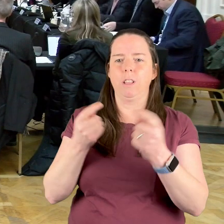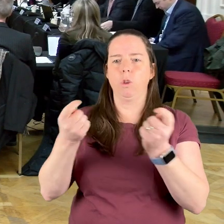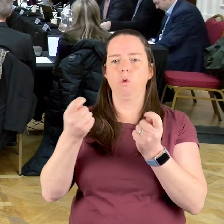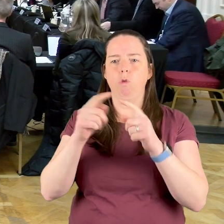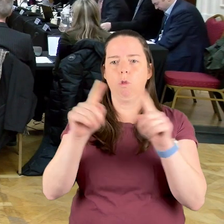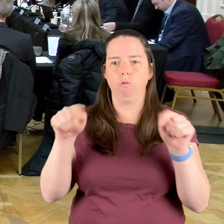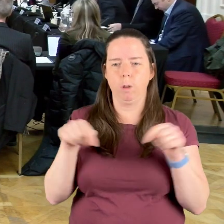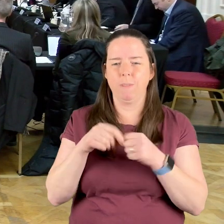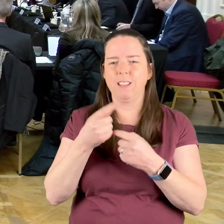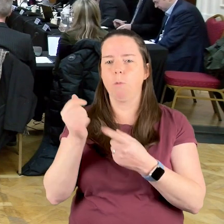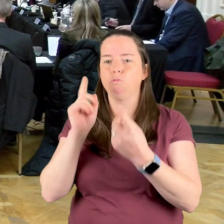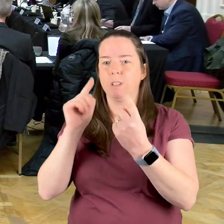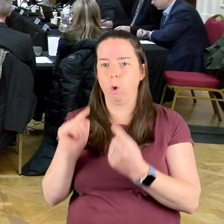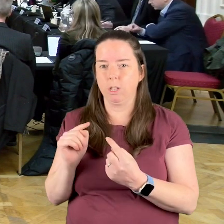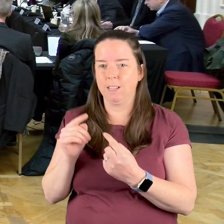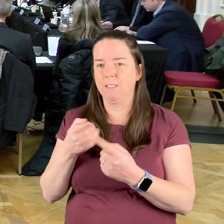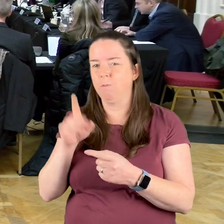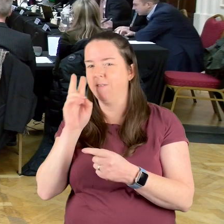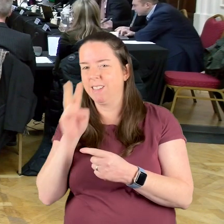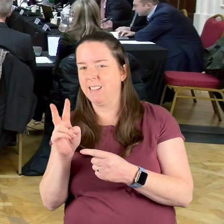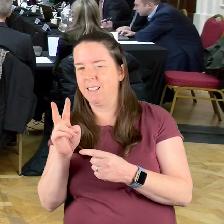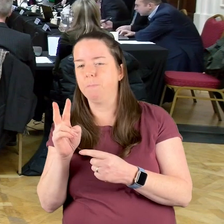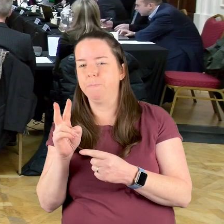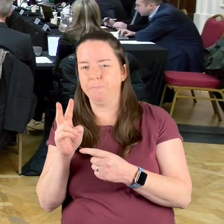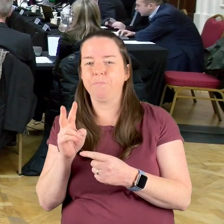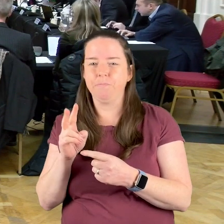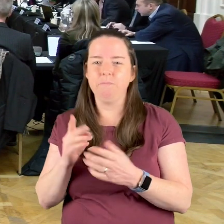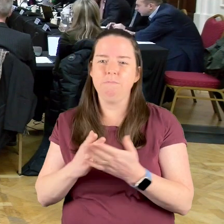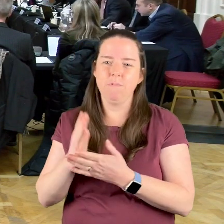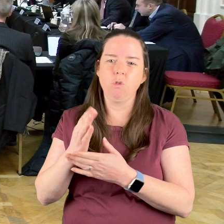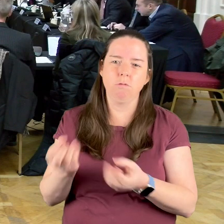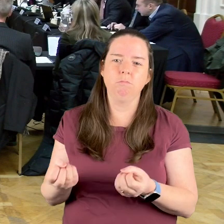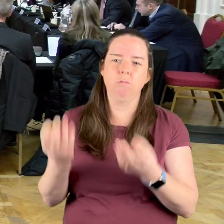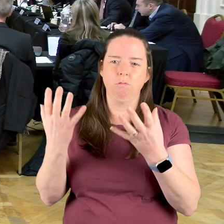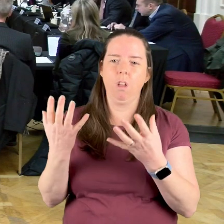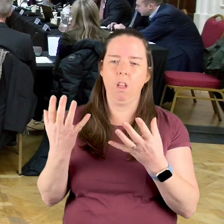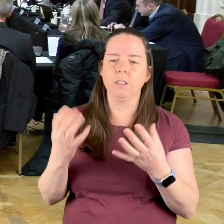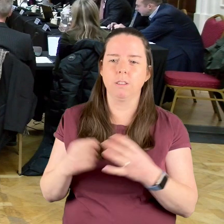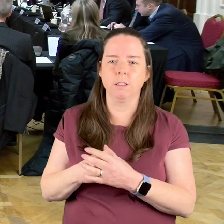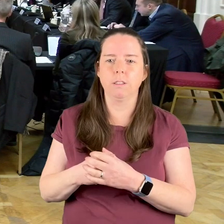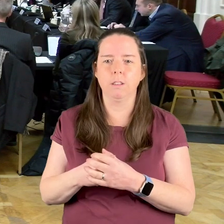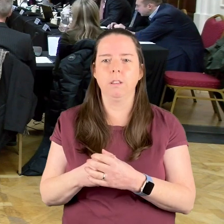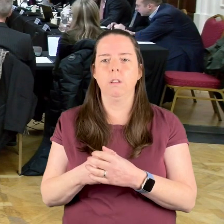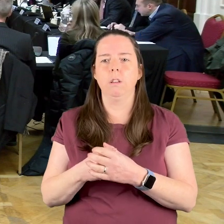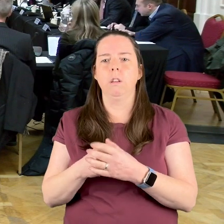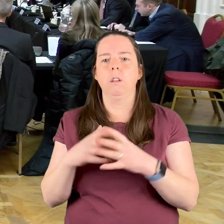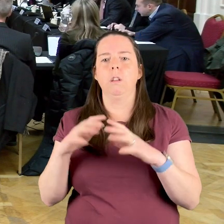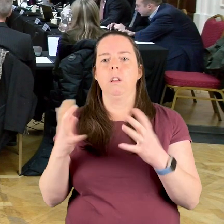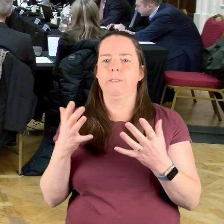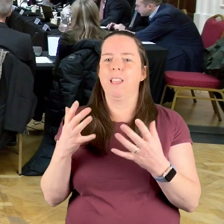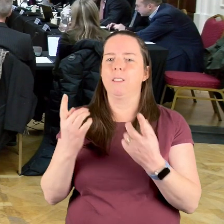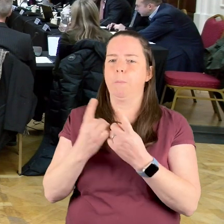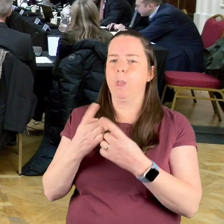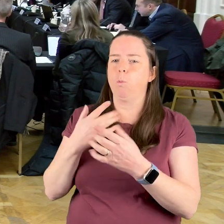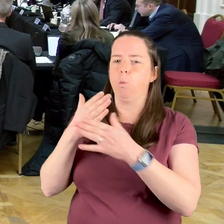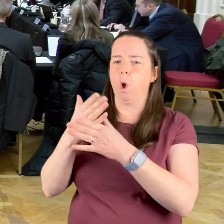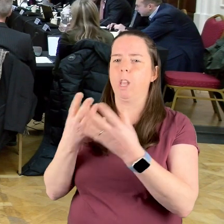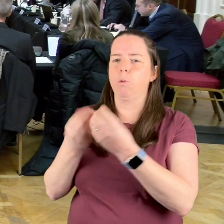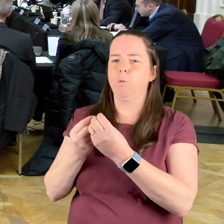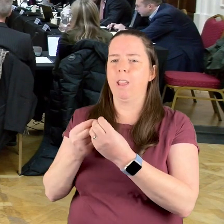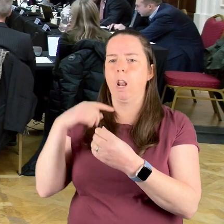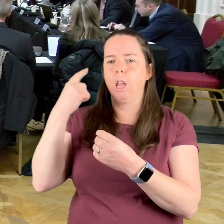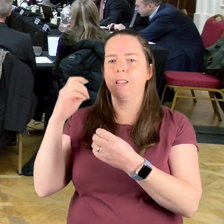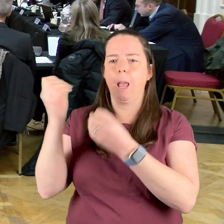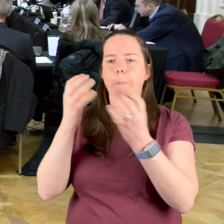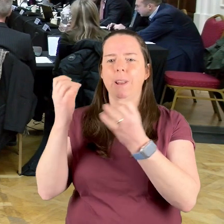and some of the responses that we've seen through the LAS strike. And that's something we are working with LAS